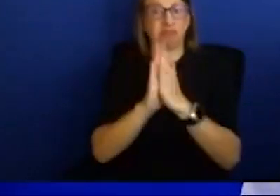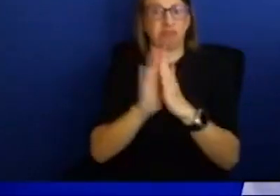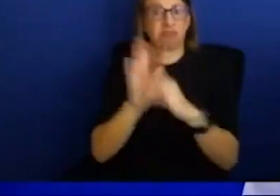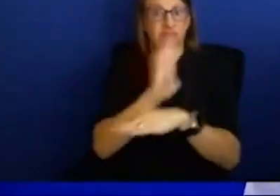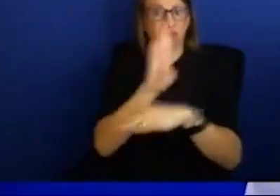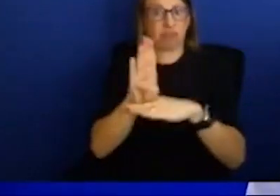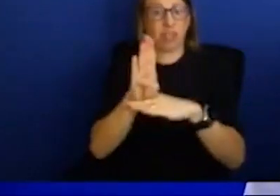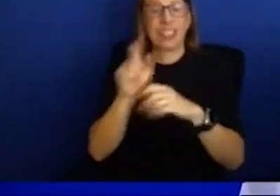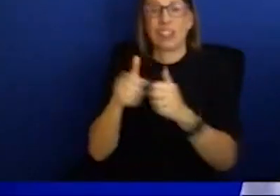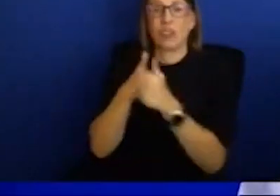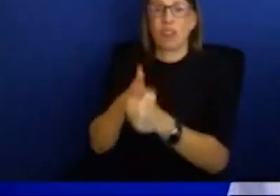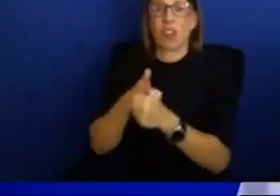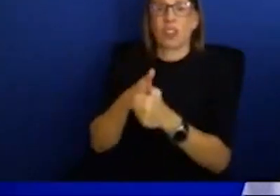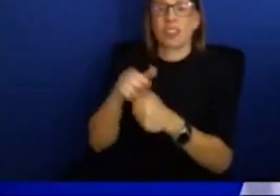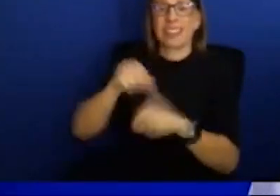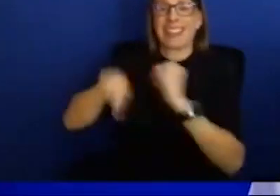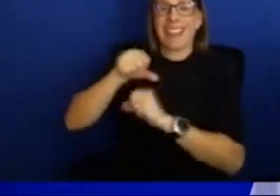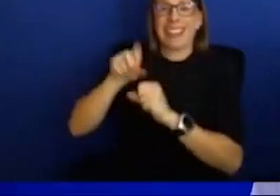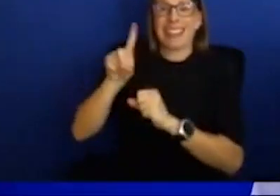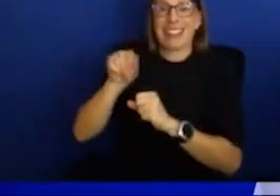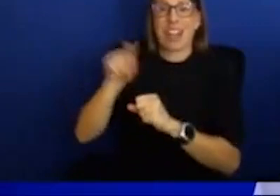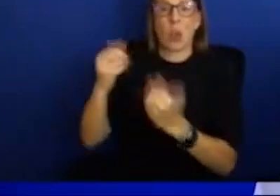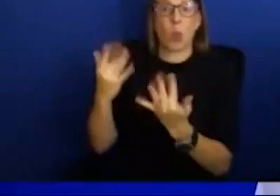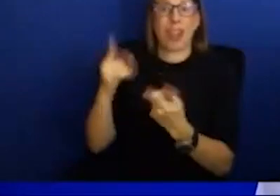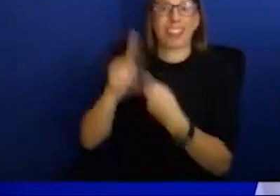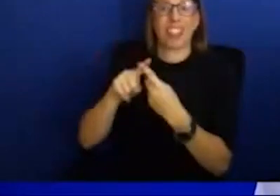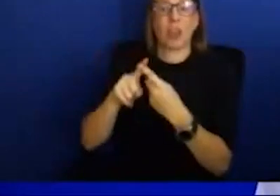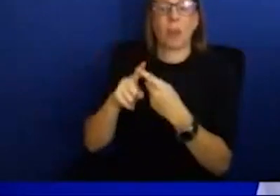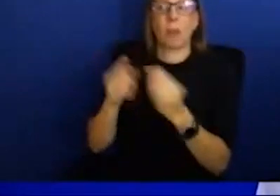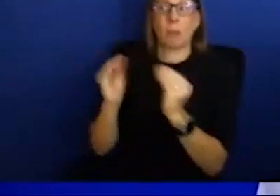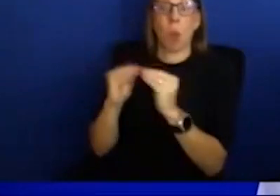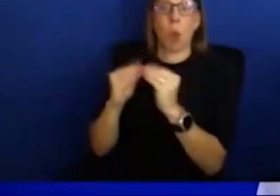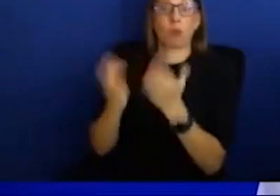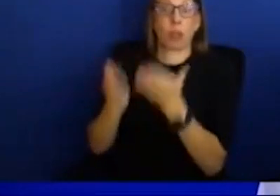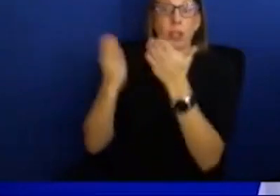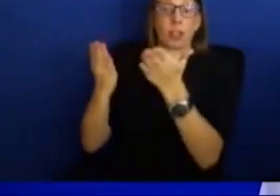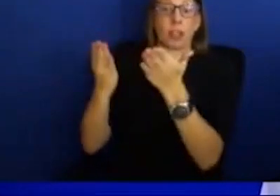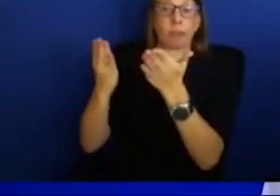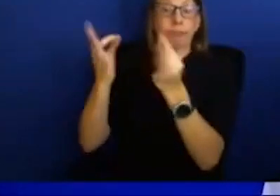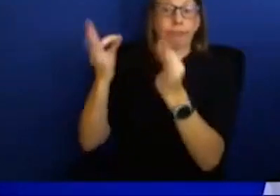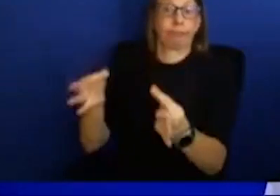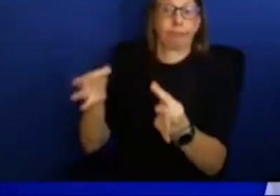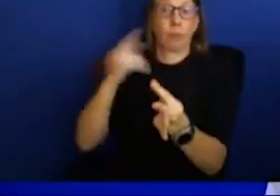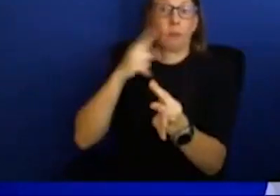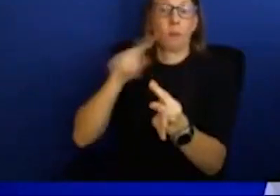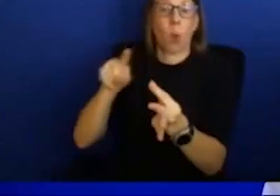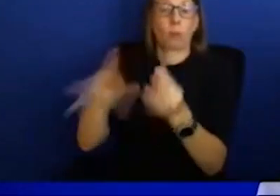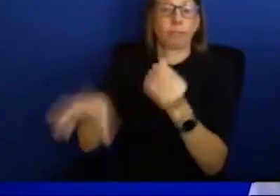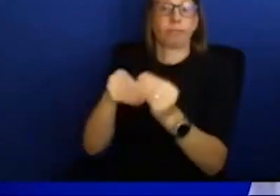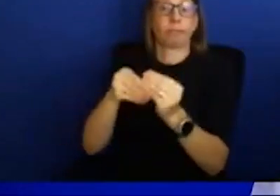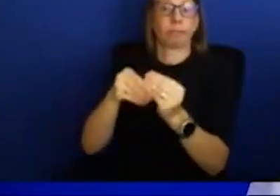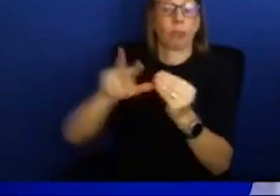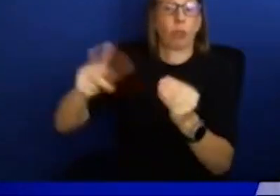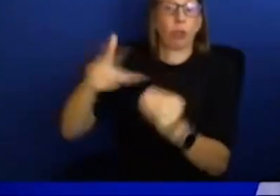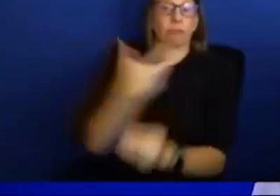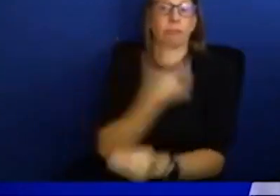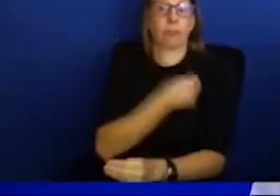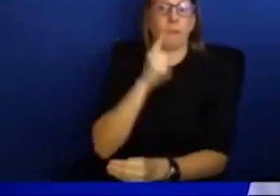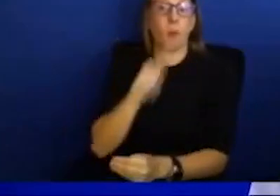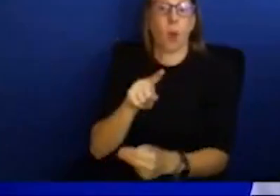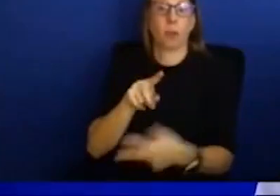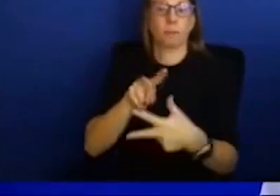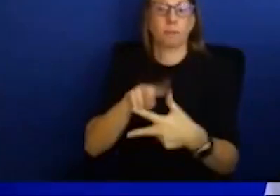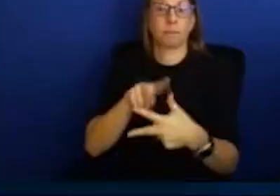and wait until further recommendations are made for additional dosing, particularly those in those highest